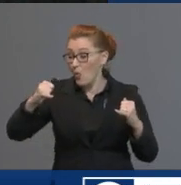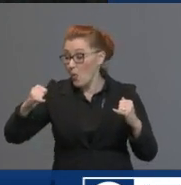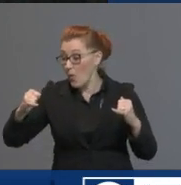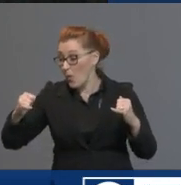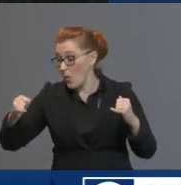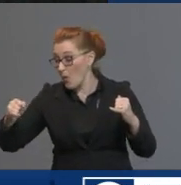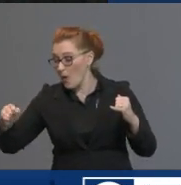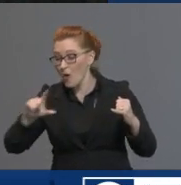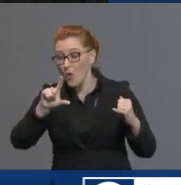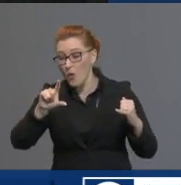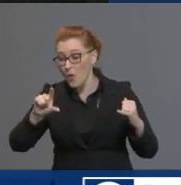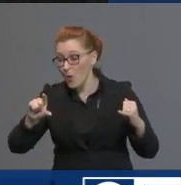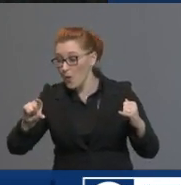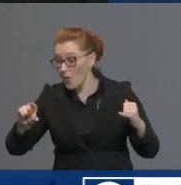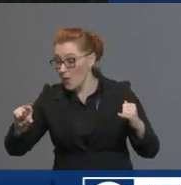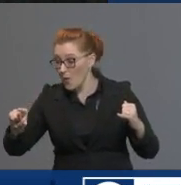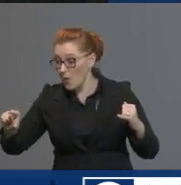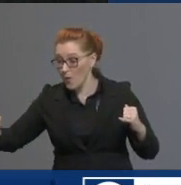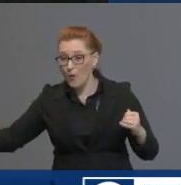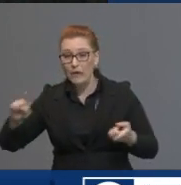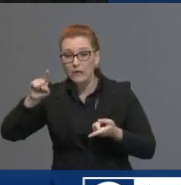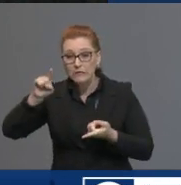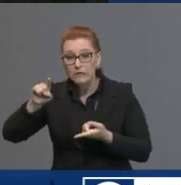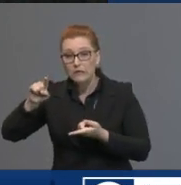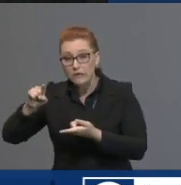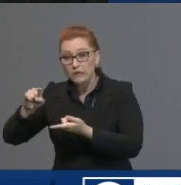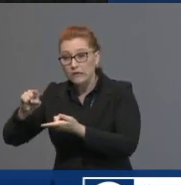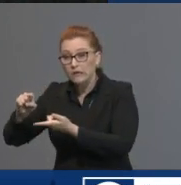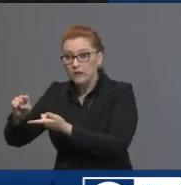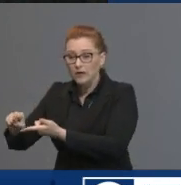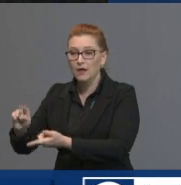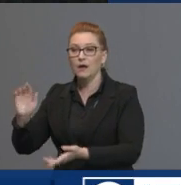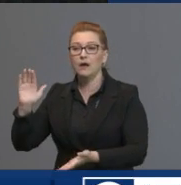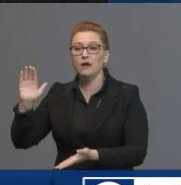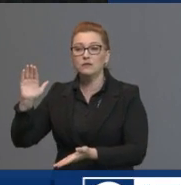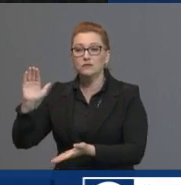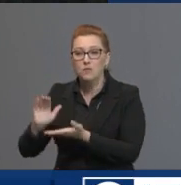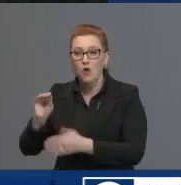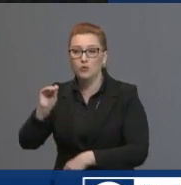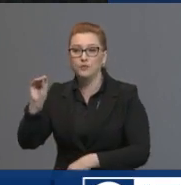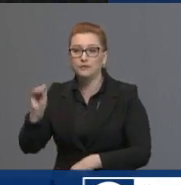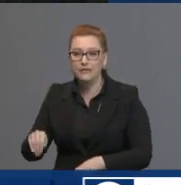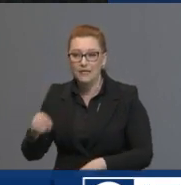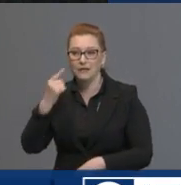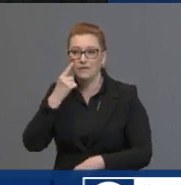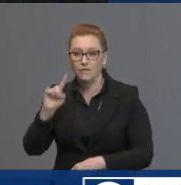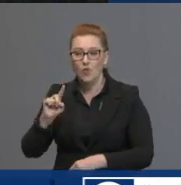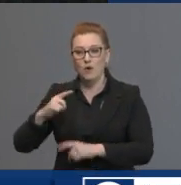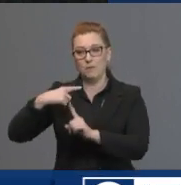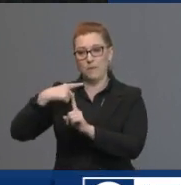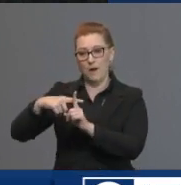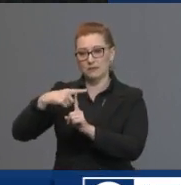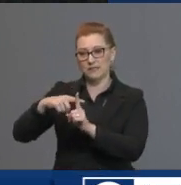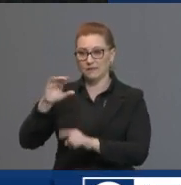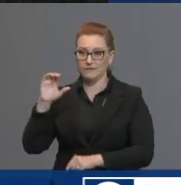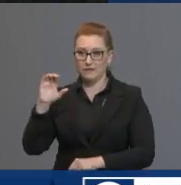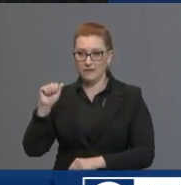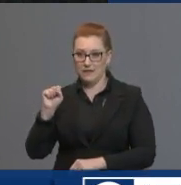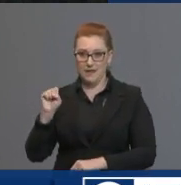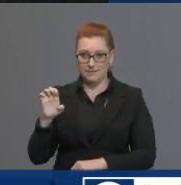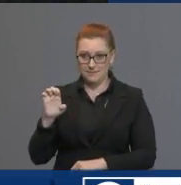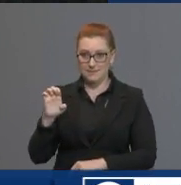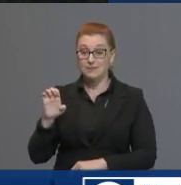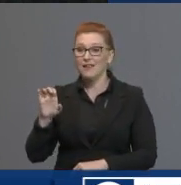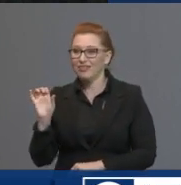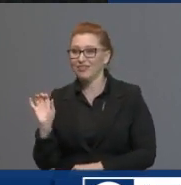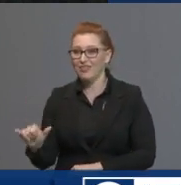smaller percentage of positive cases of COVID-19. That's what you need.